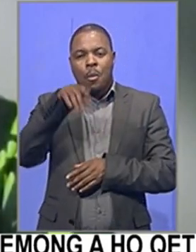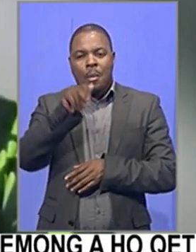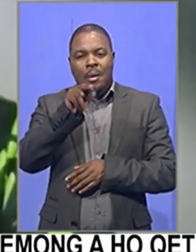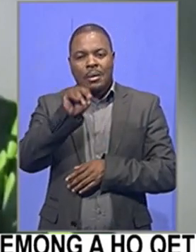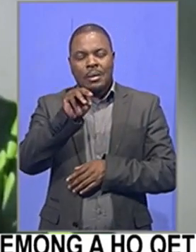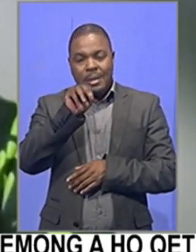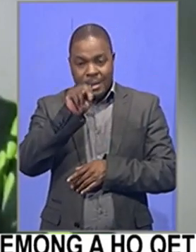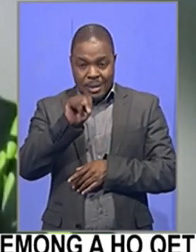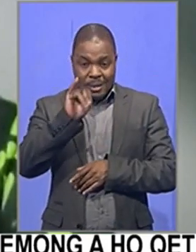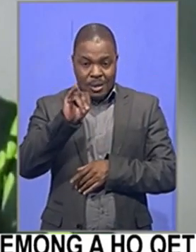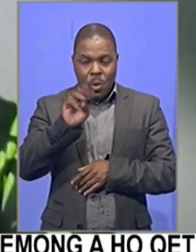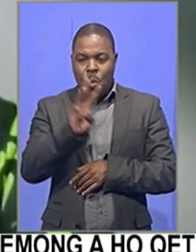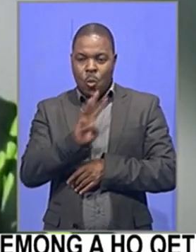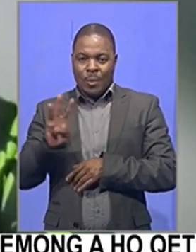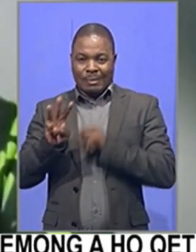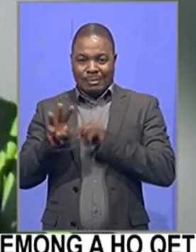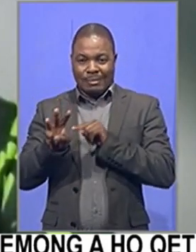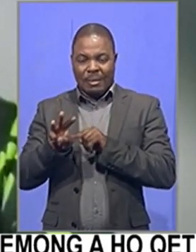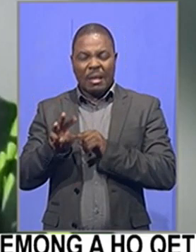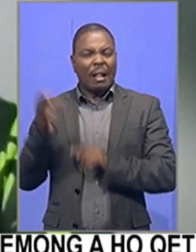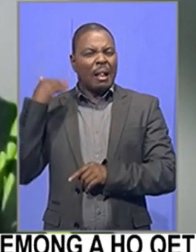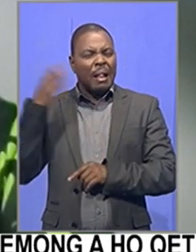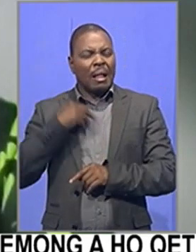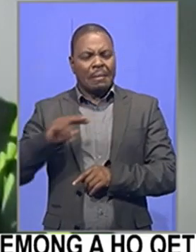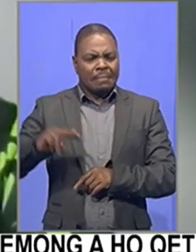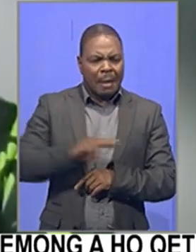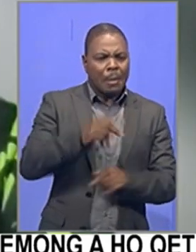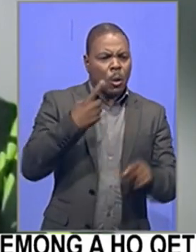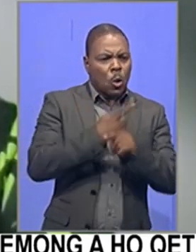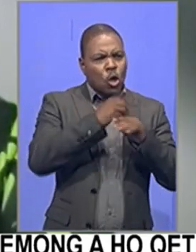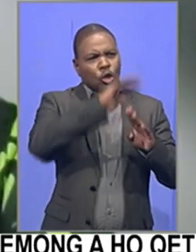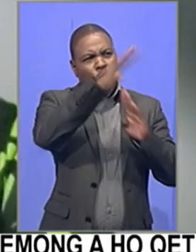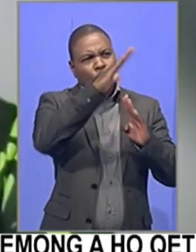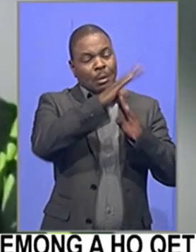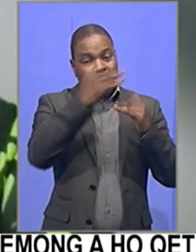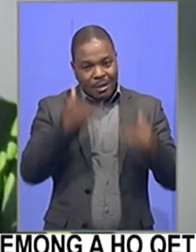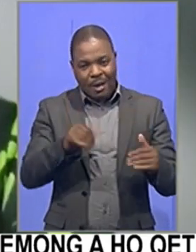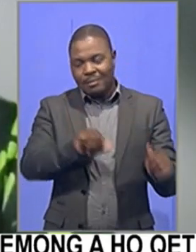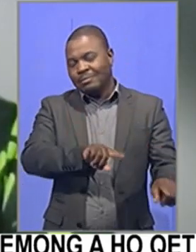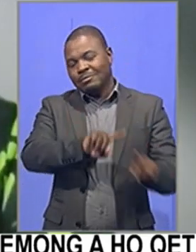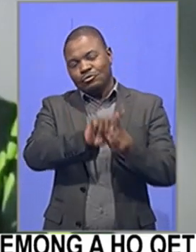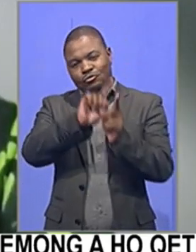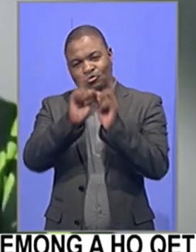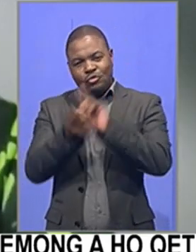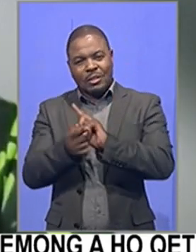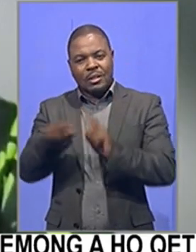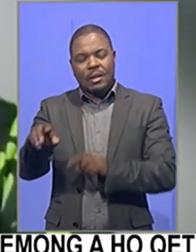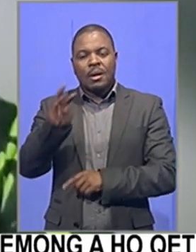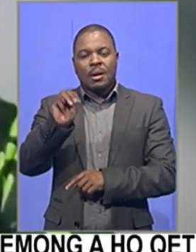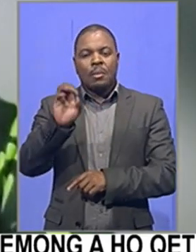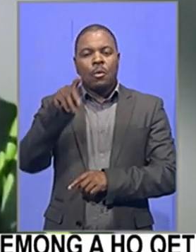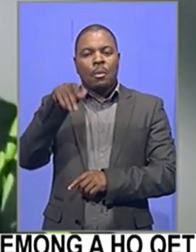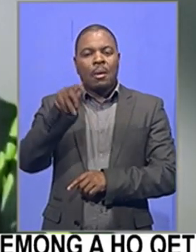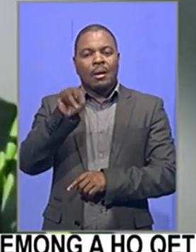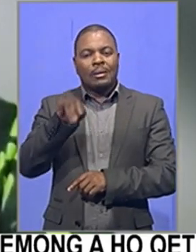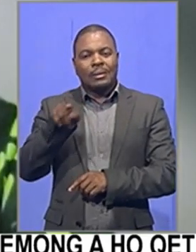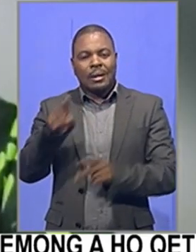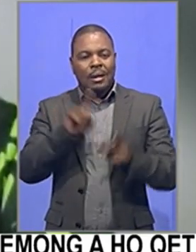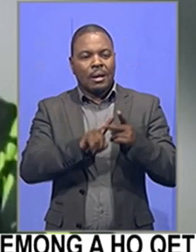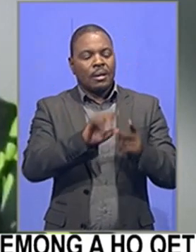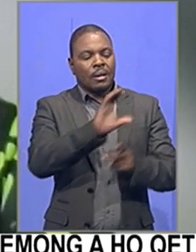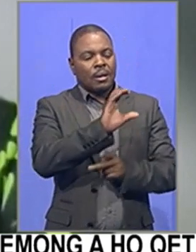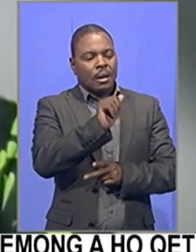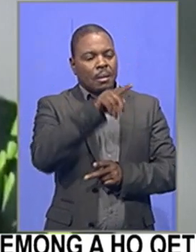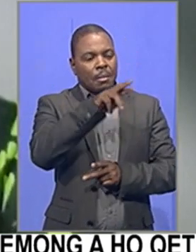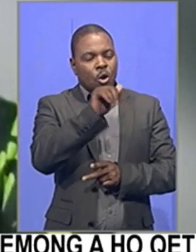khalenya nariviribule laka vembe mamula ribule laka mbani west capricorn